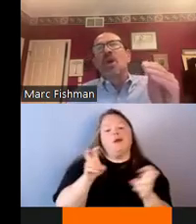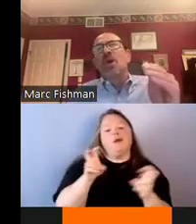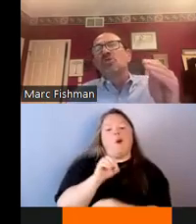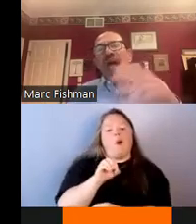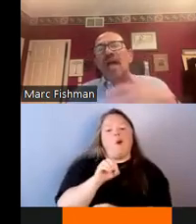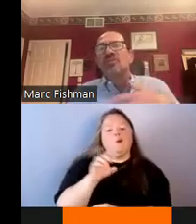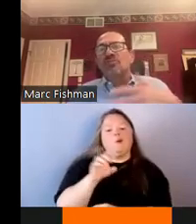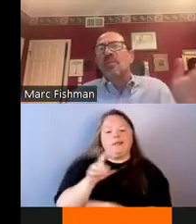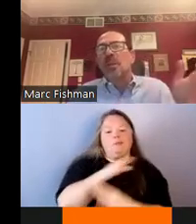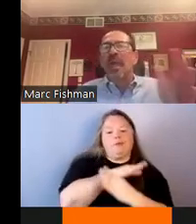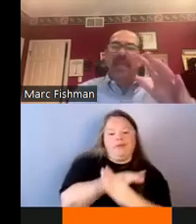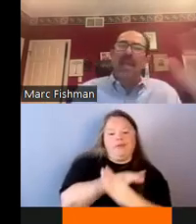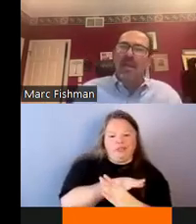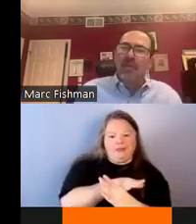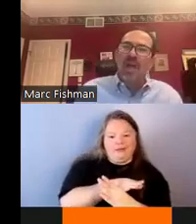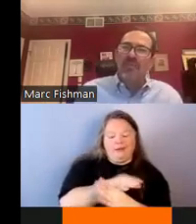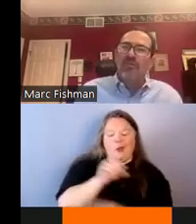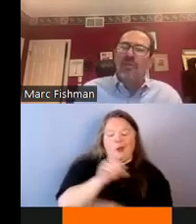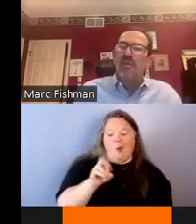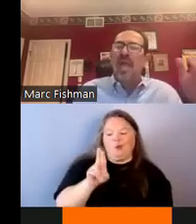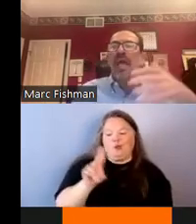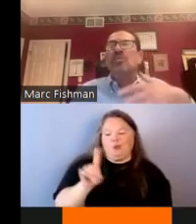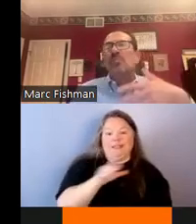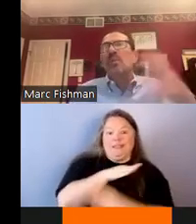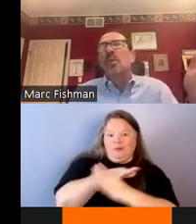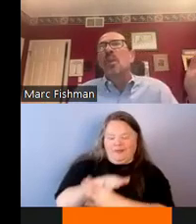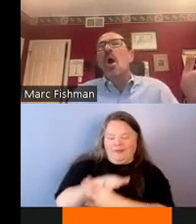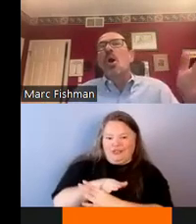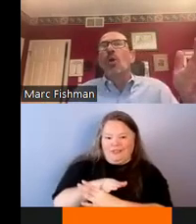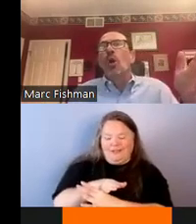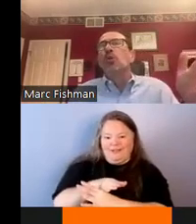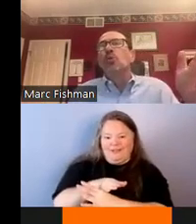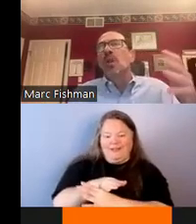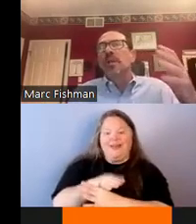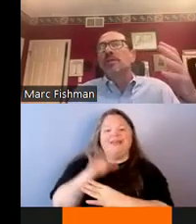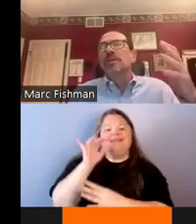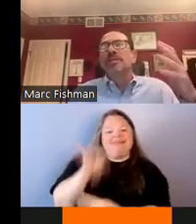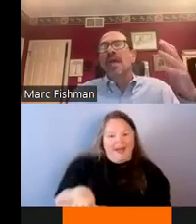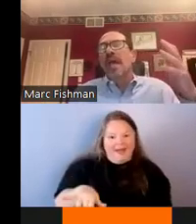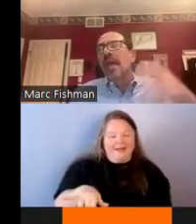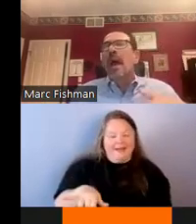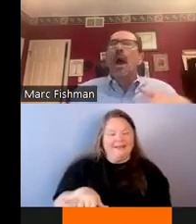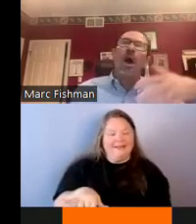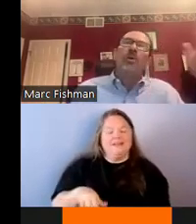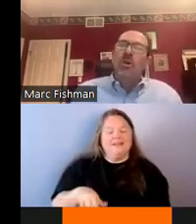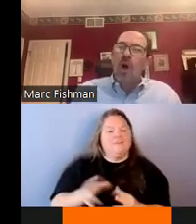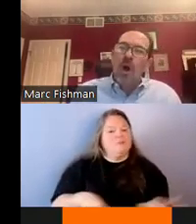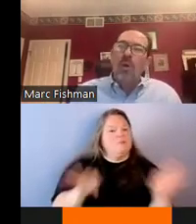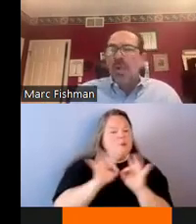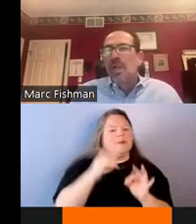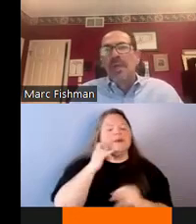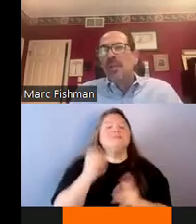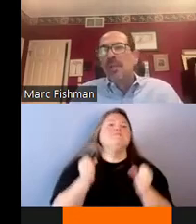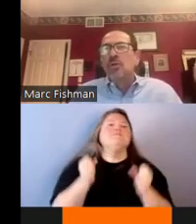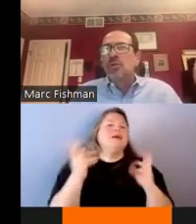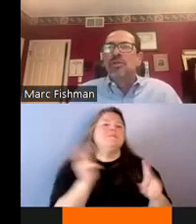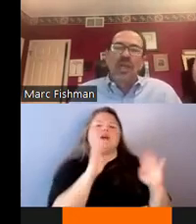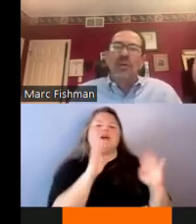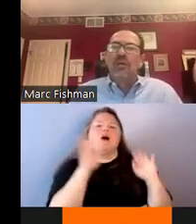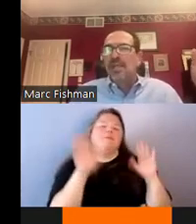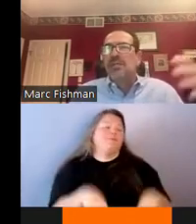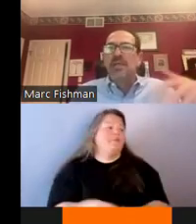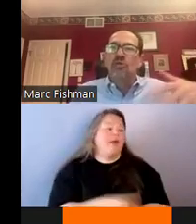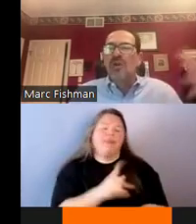hilltops, because lots of people, again, another topic for another day, lots of people are all too willing to say, oh, you know, they'll